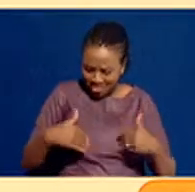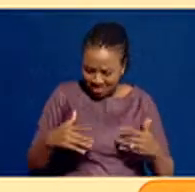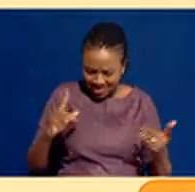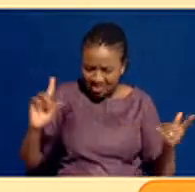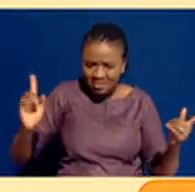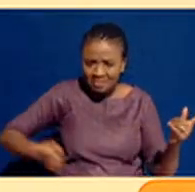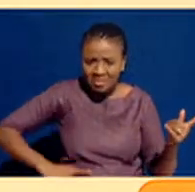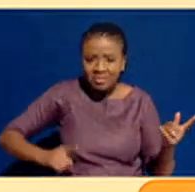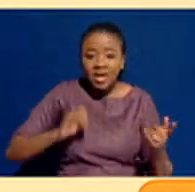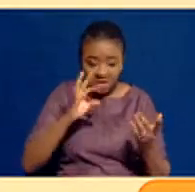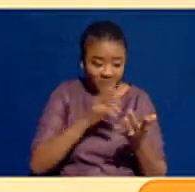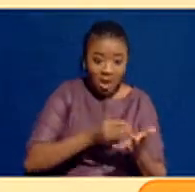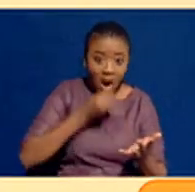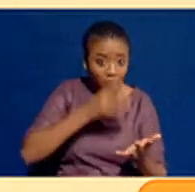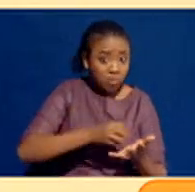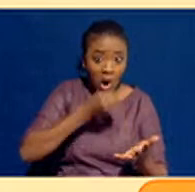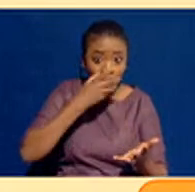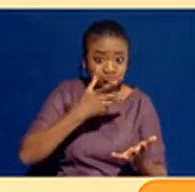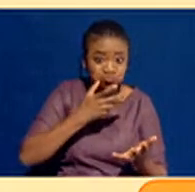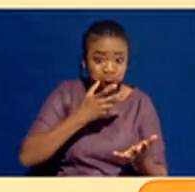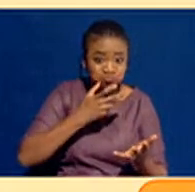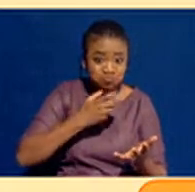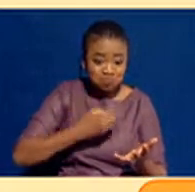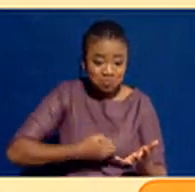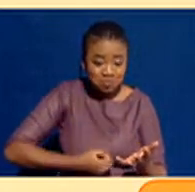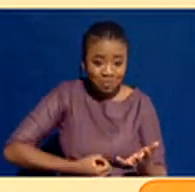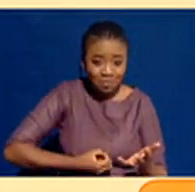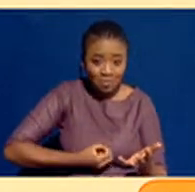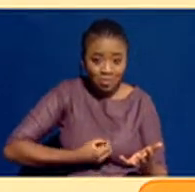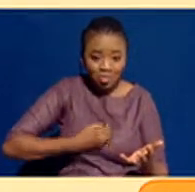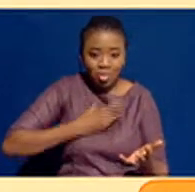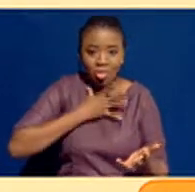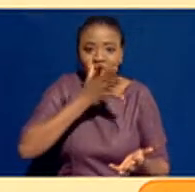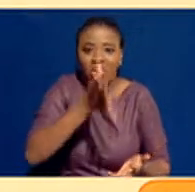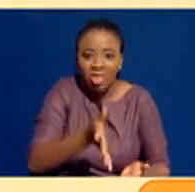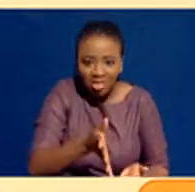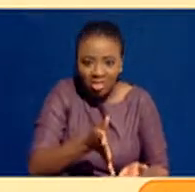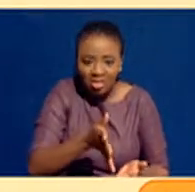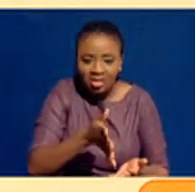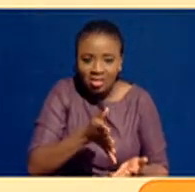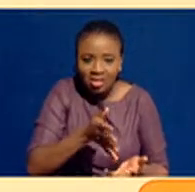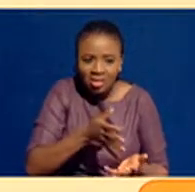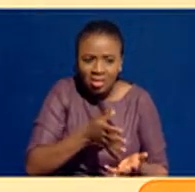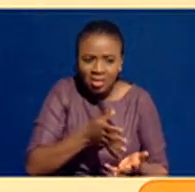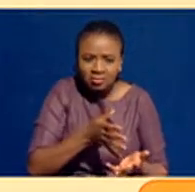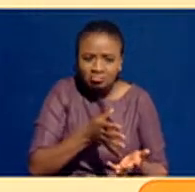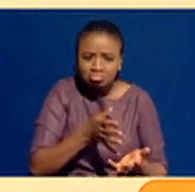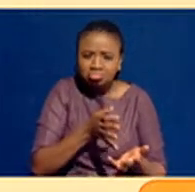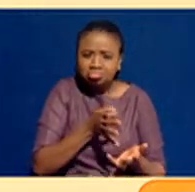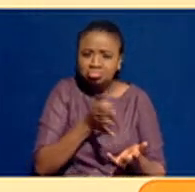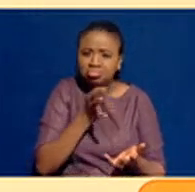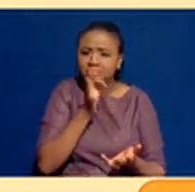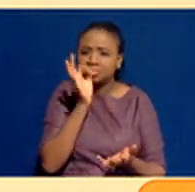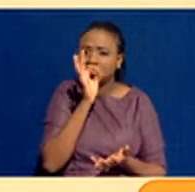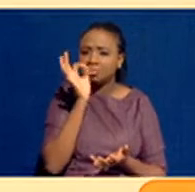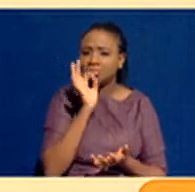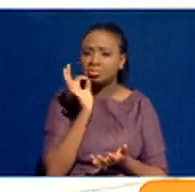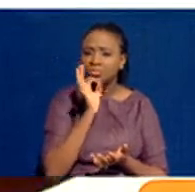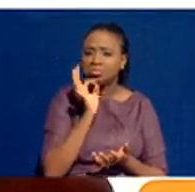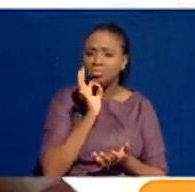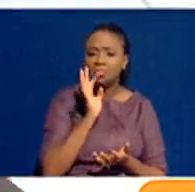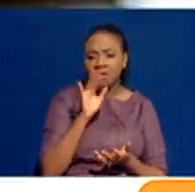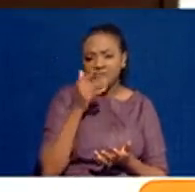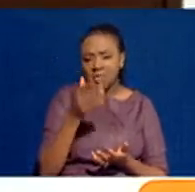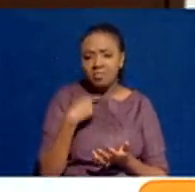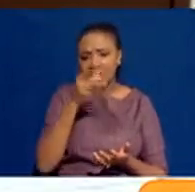force it down? It would come back up. You would vomit it right out. But you learn portion control.